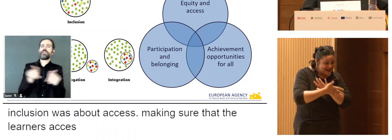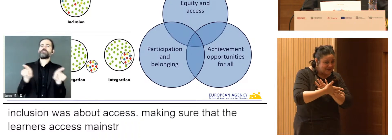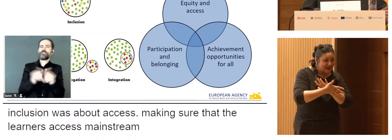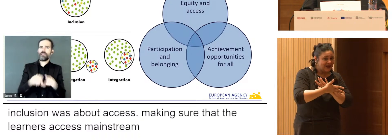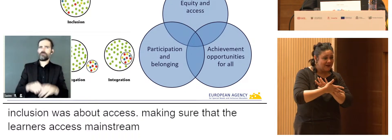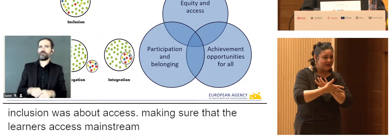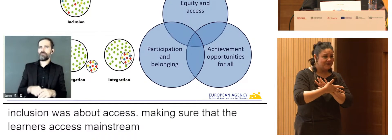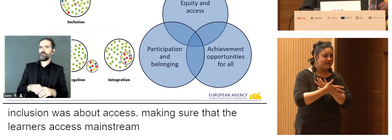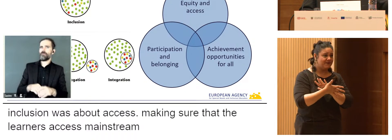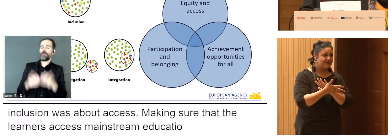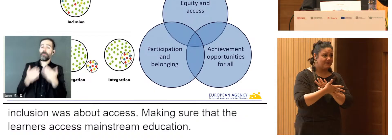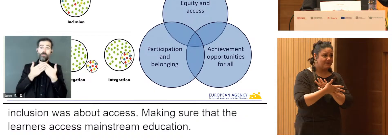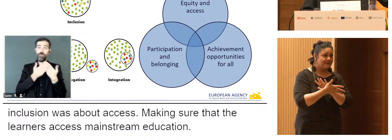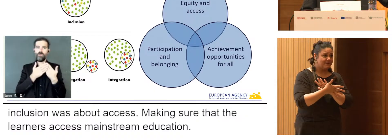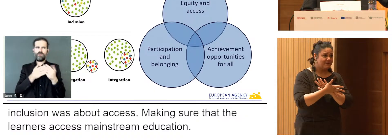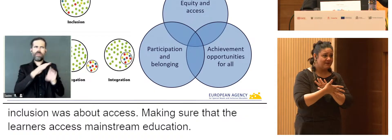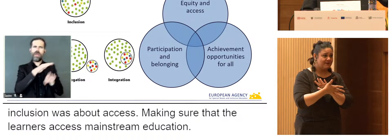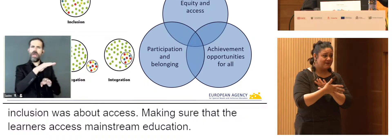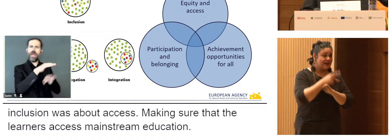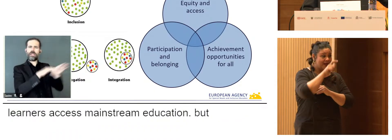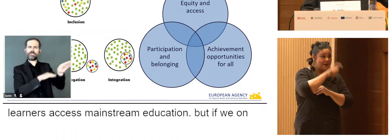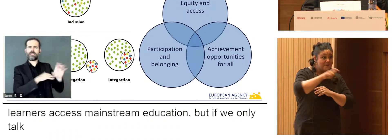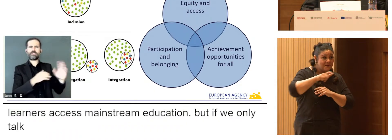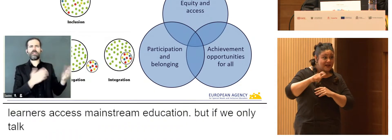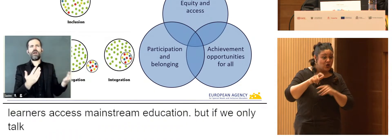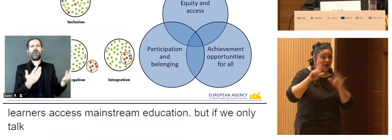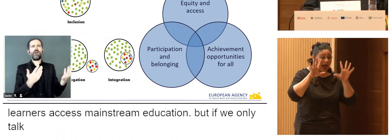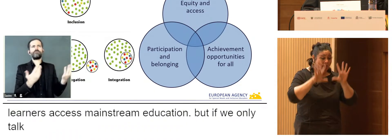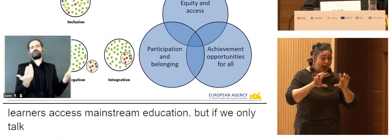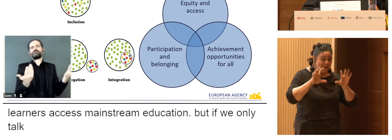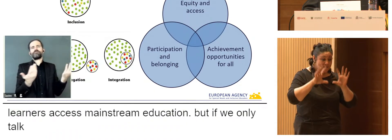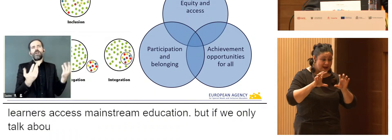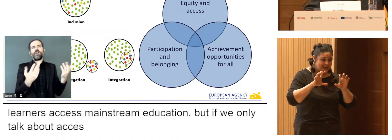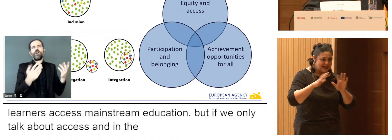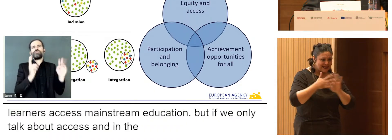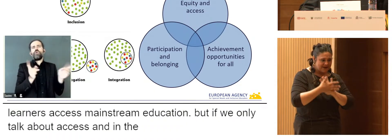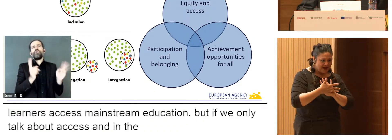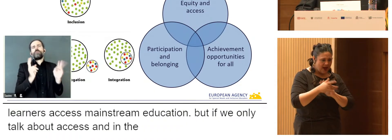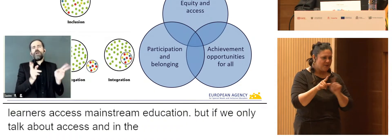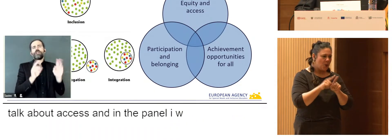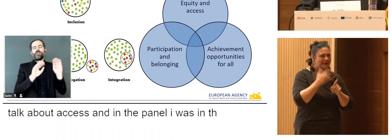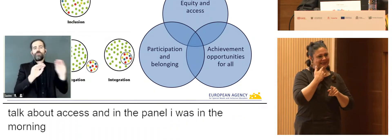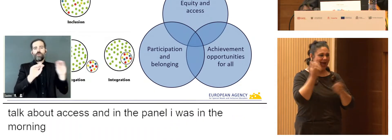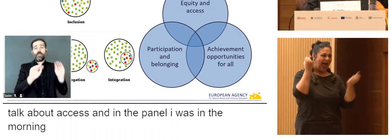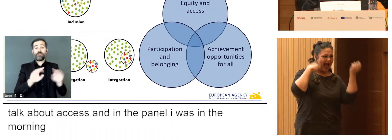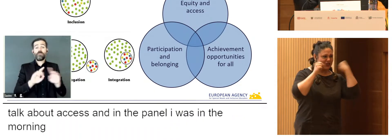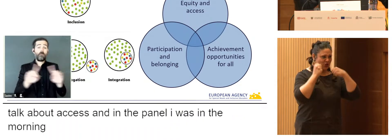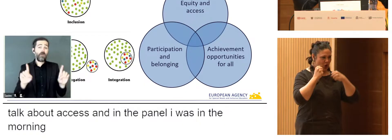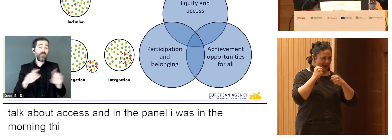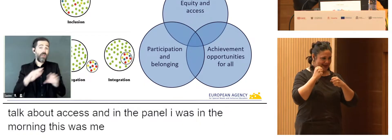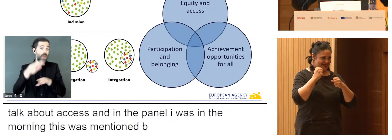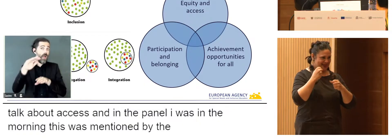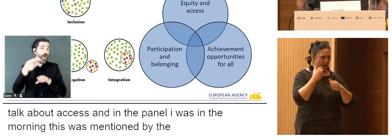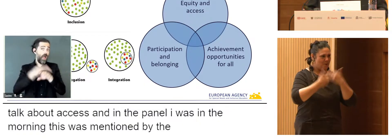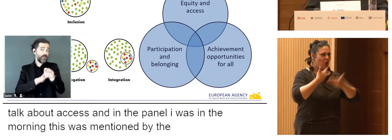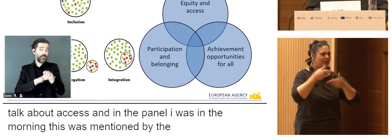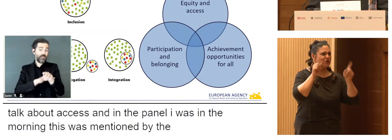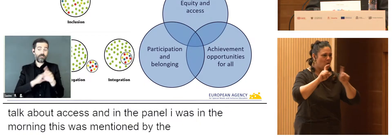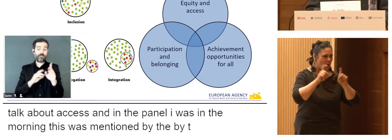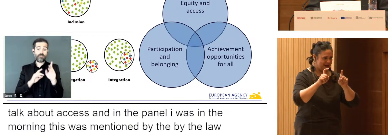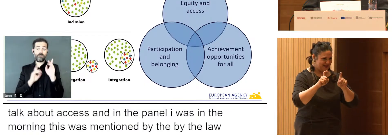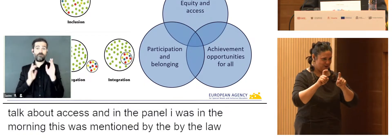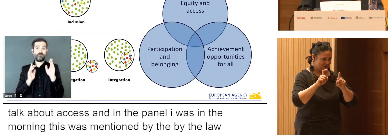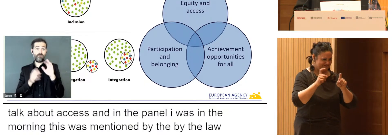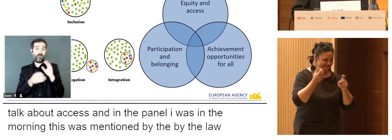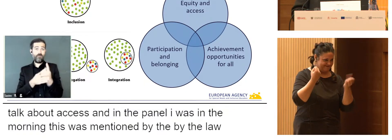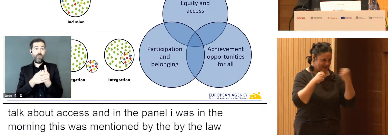education. But if we only talk about access, and in the panel I was in the morning, this was mentioned by the law people,